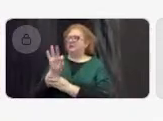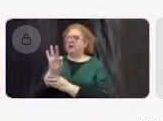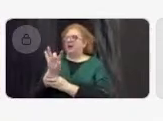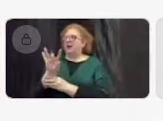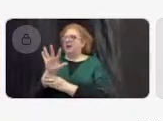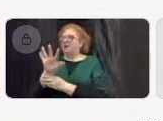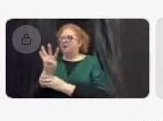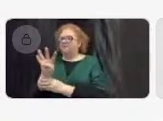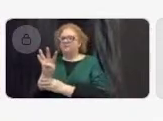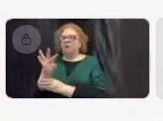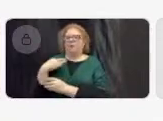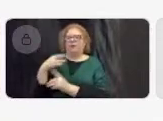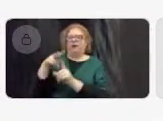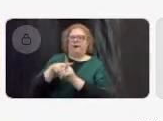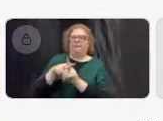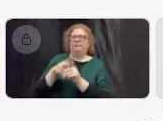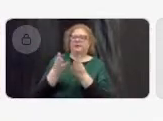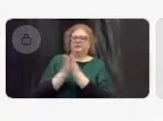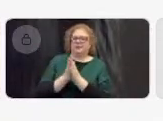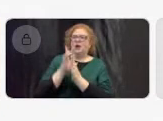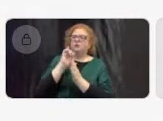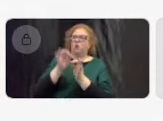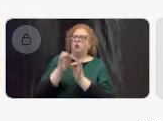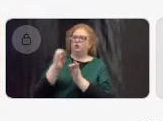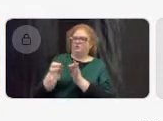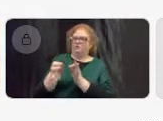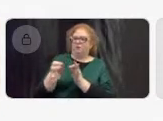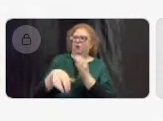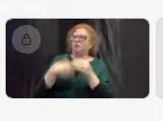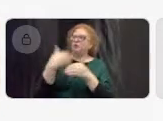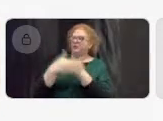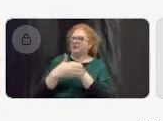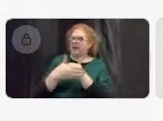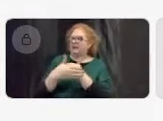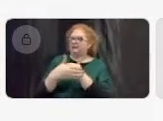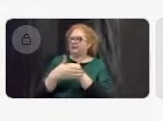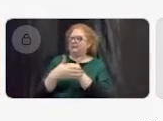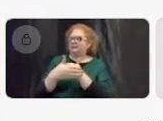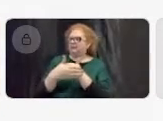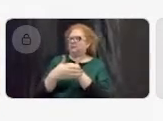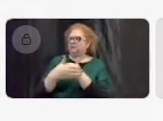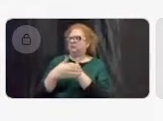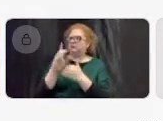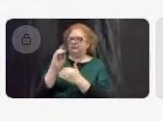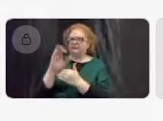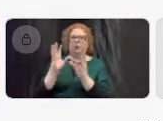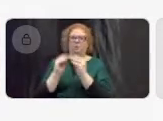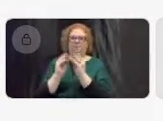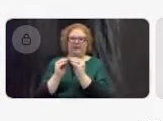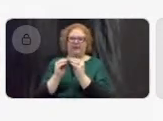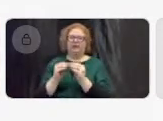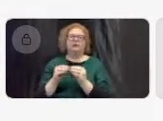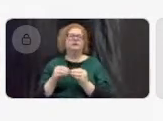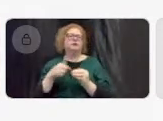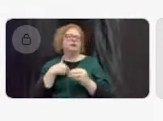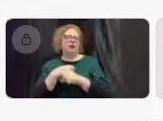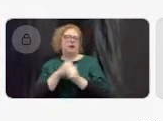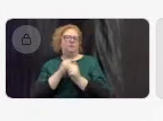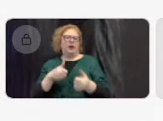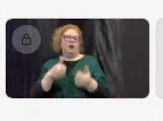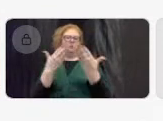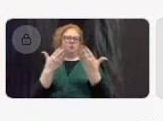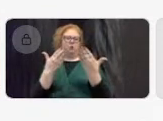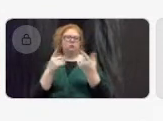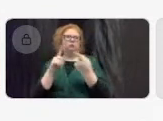the applicant chose to defer until the next available meeting. Make a motion to approve